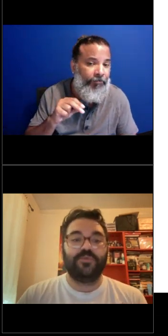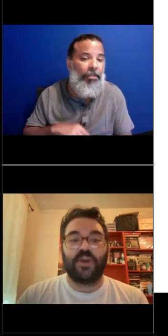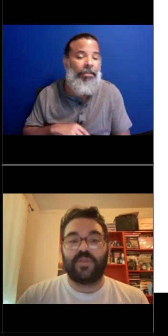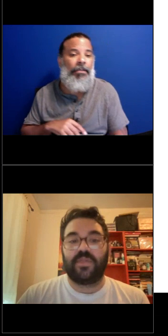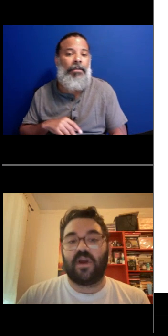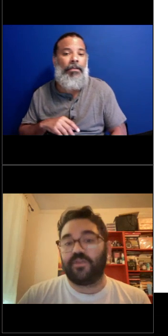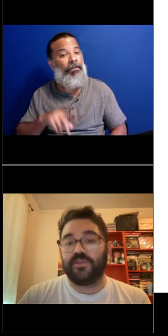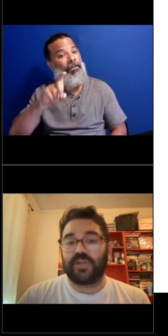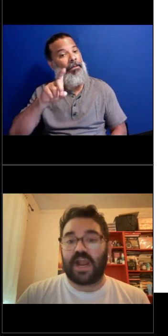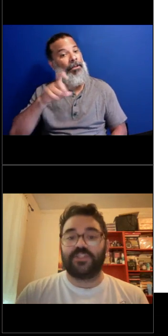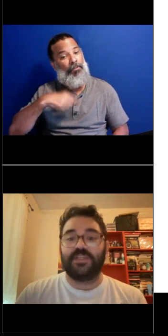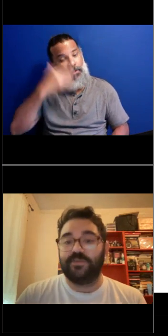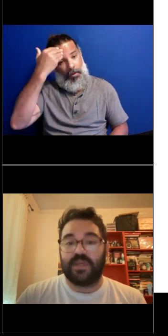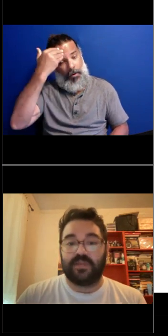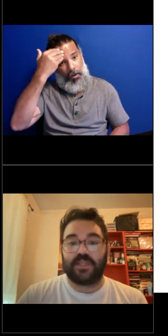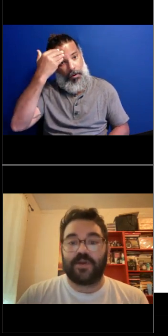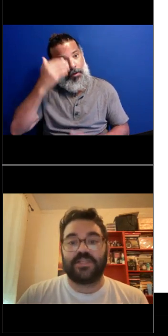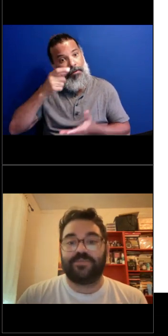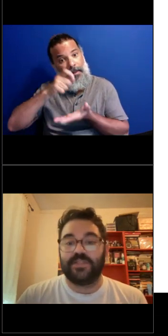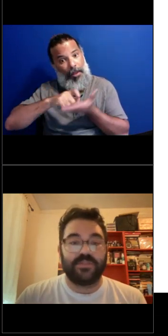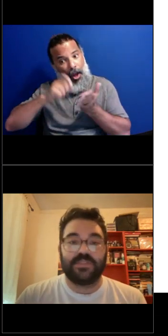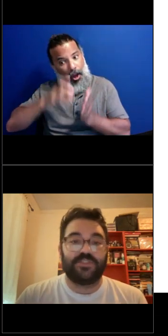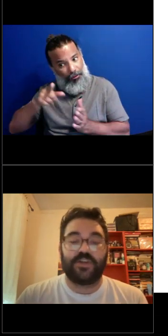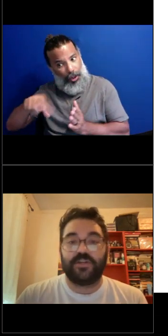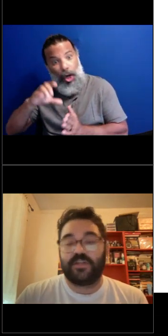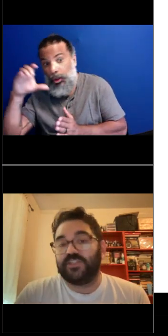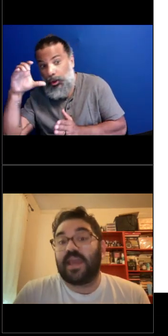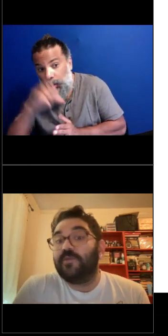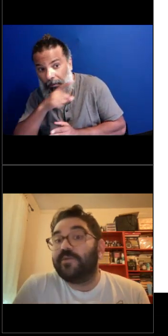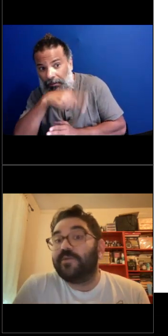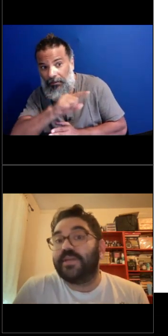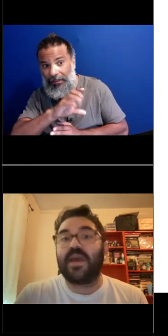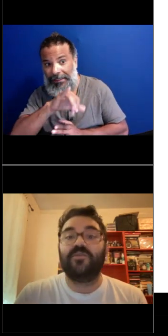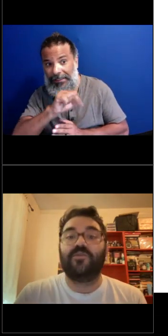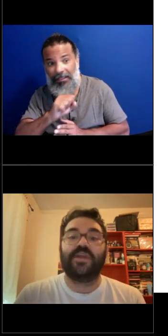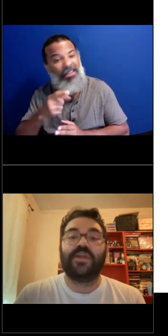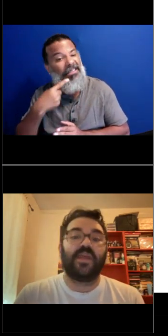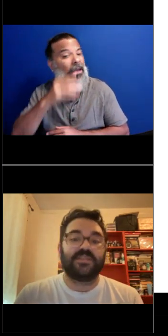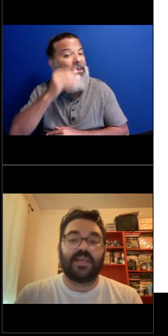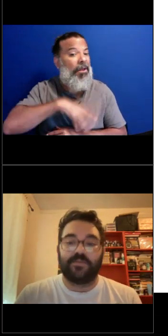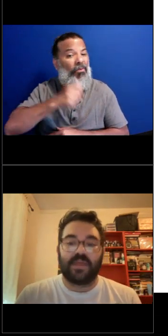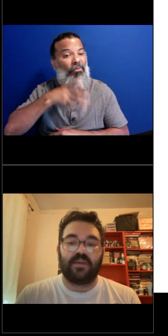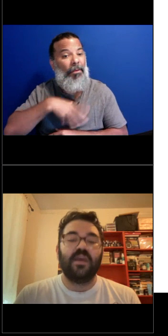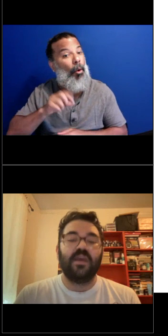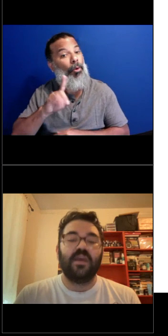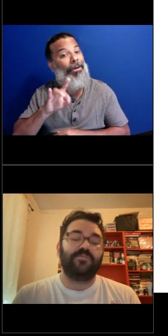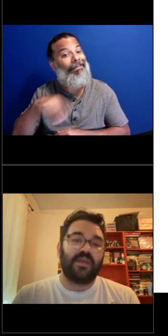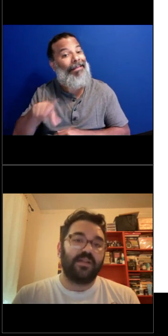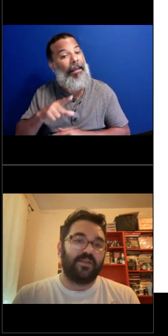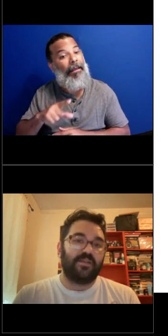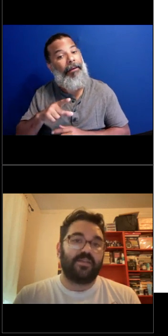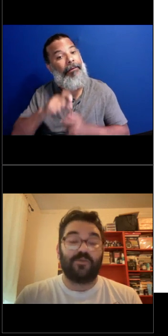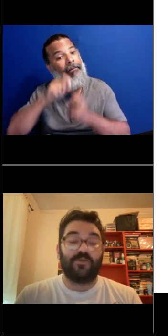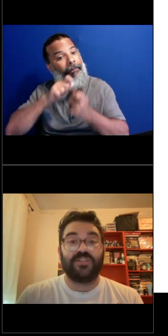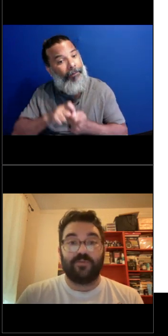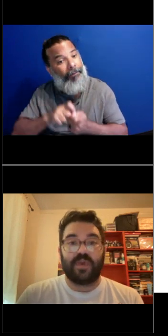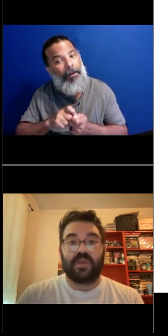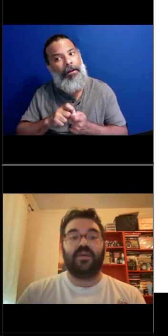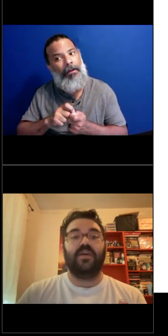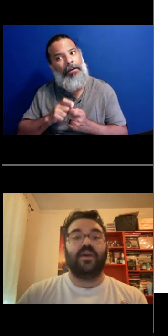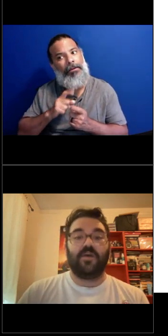Do we know that the authors are actually assuming that the participants were cisgender? Did they just say women and men, or did they say something that made it clear that they